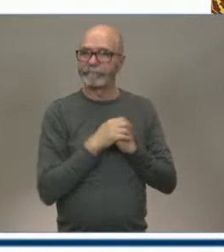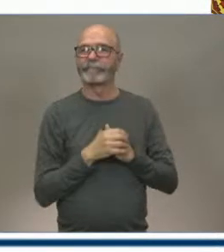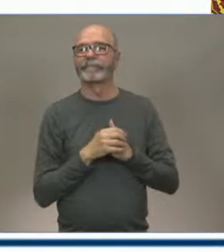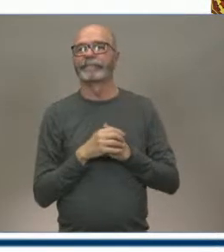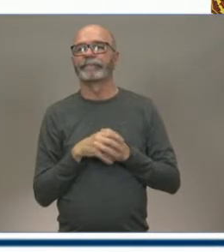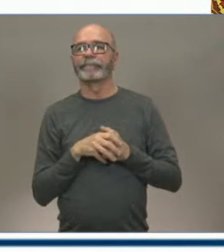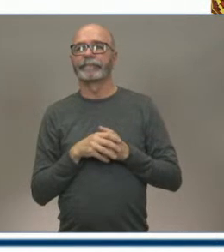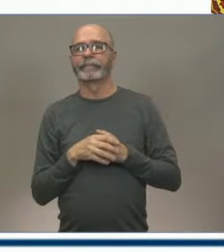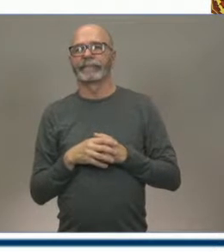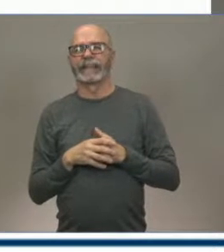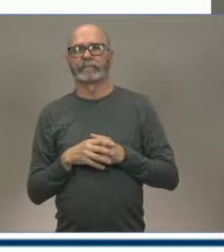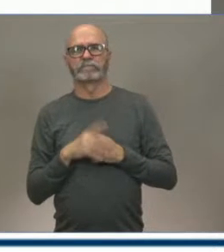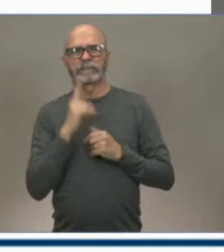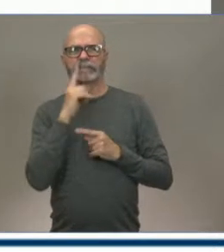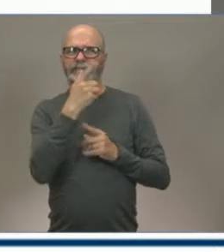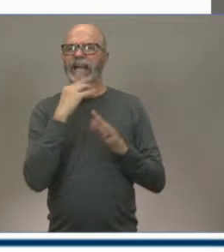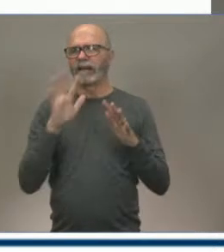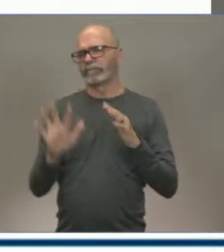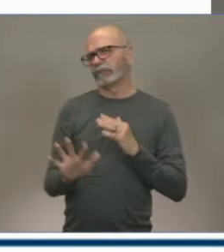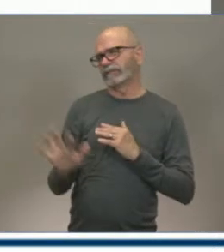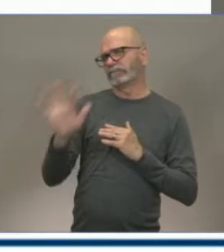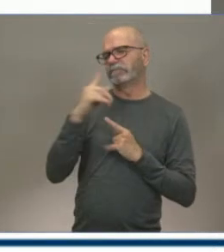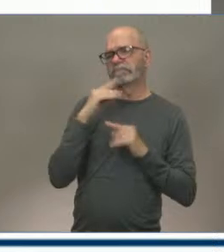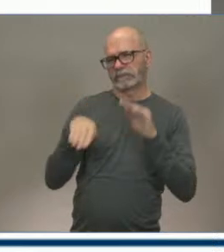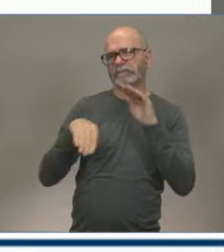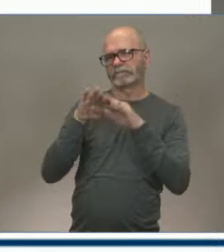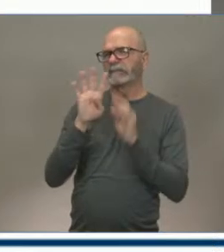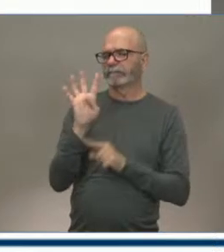capacity is 400 a day, and we've